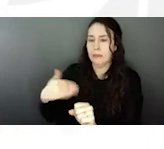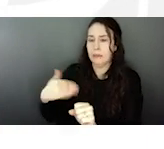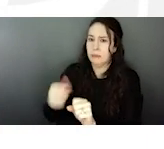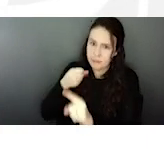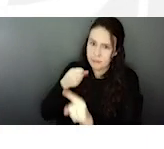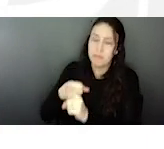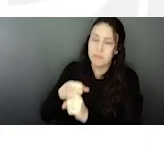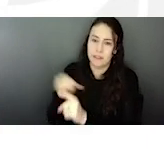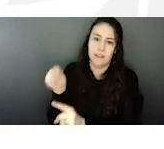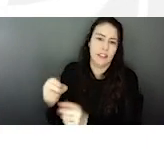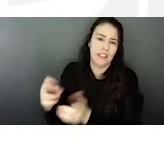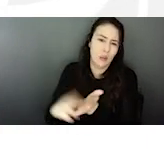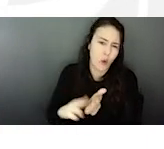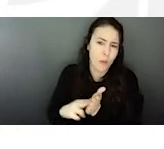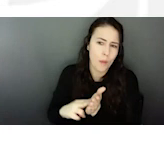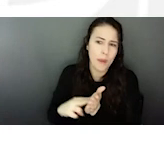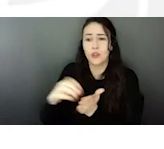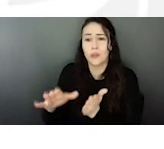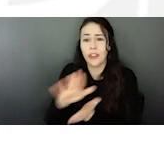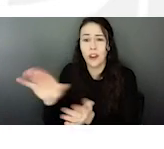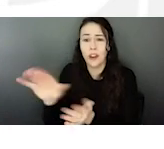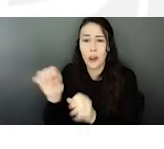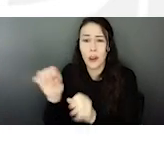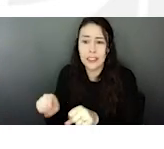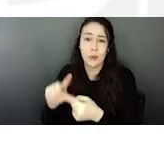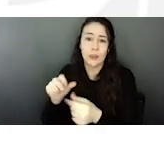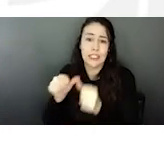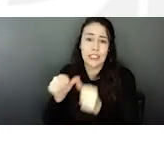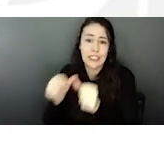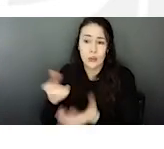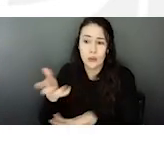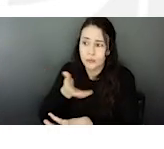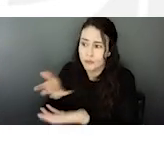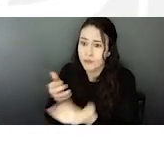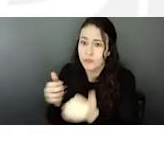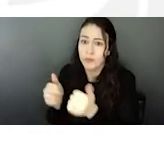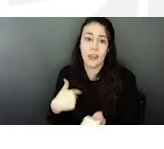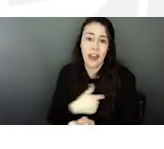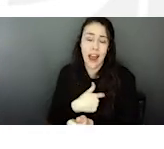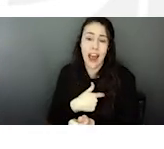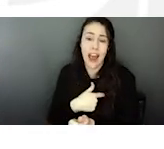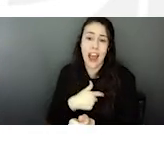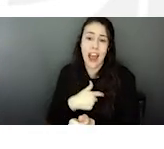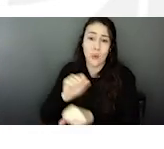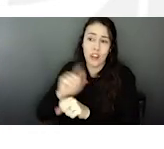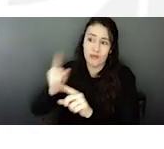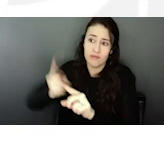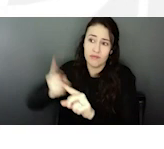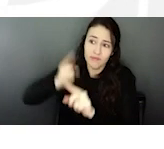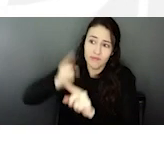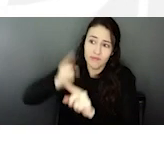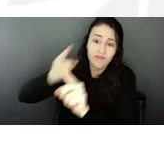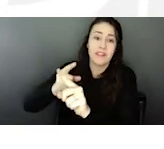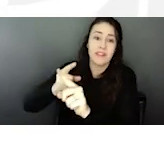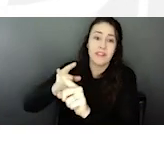our enrollment and our students' ability to continue to engage with us towards their goals of higher education. The reality